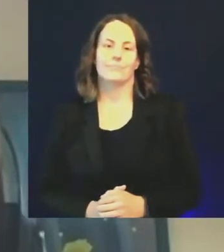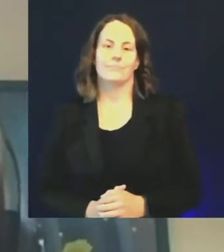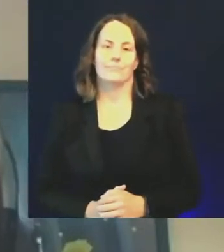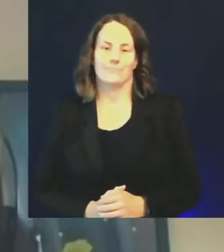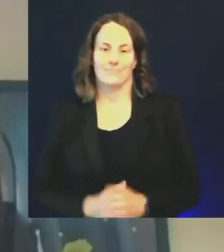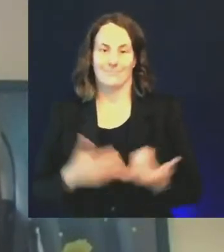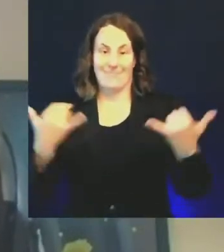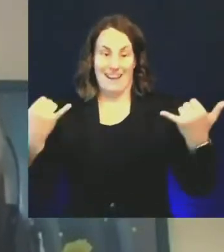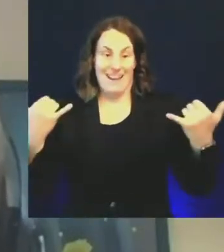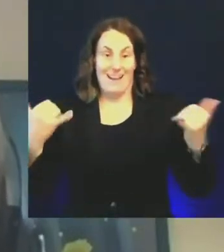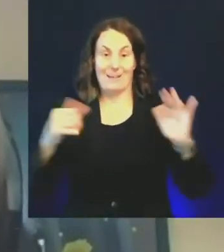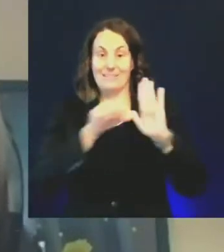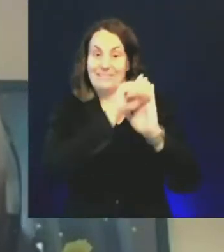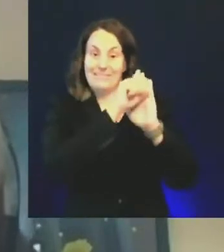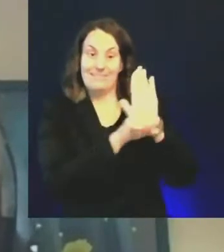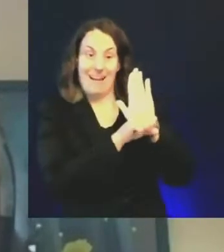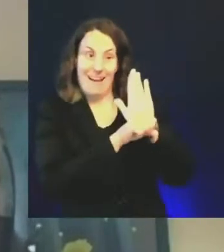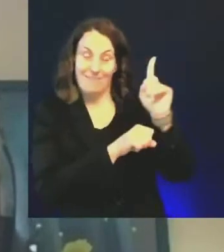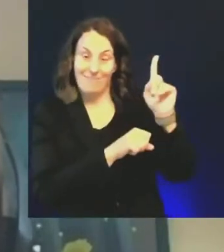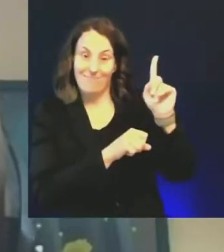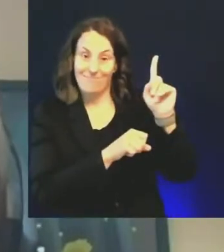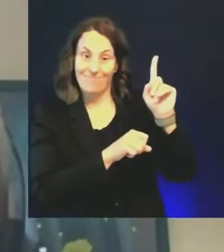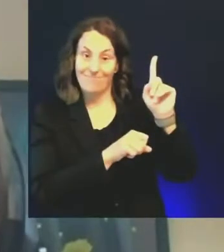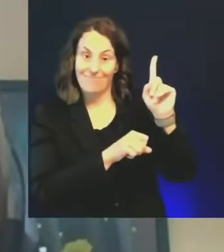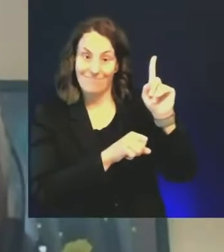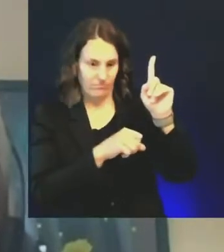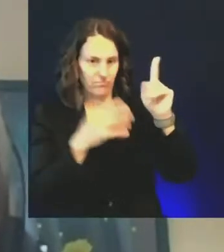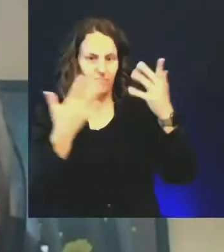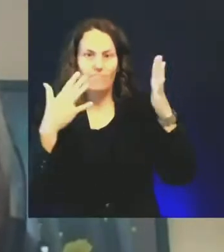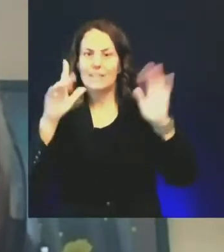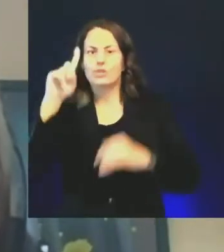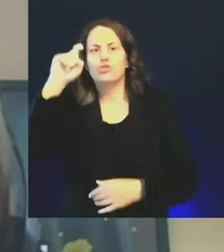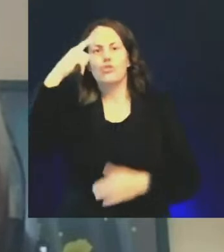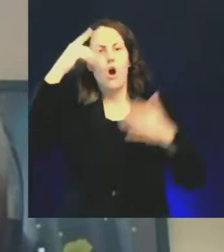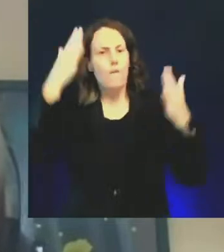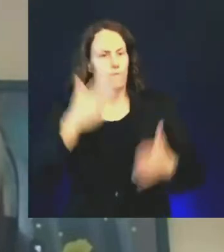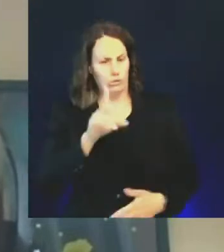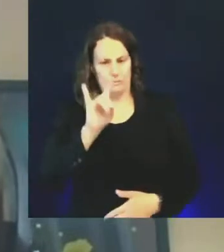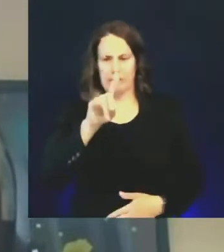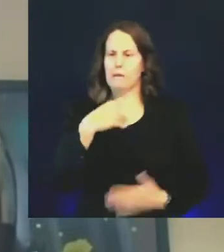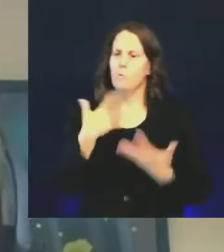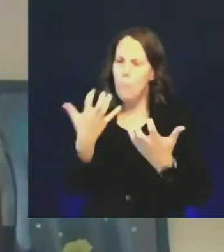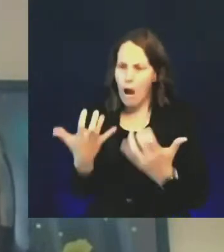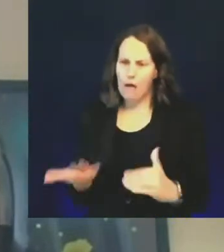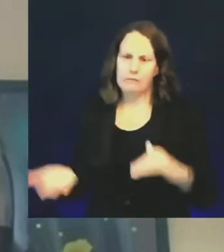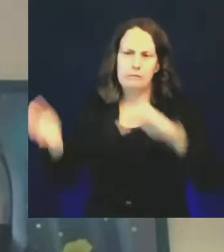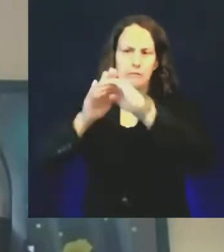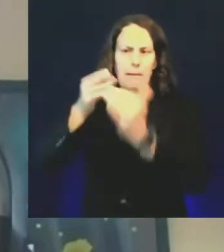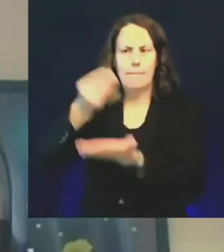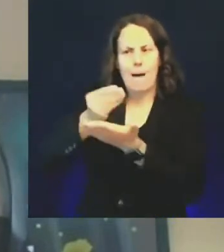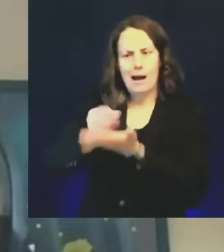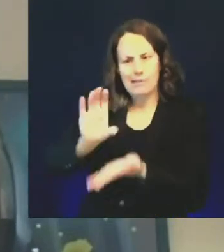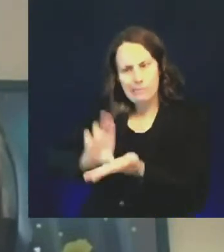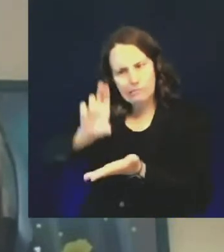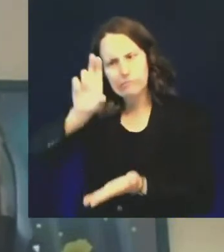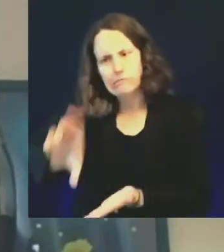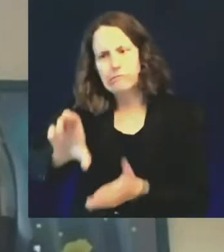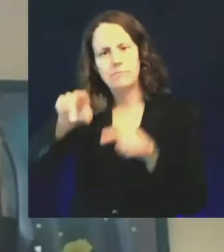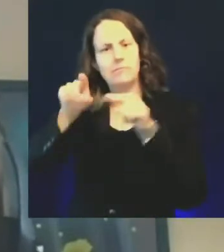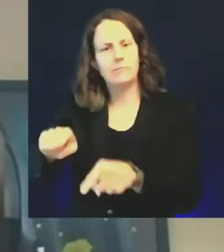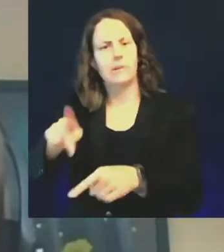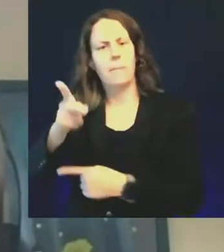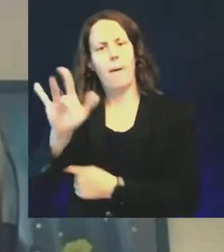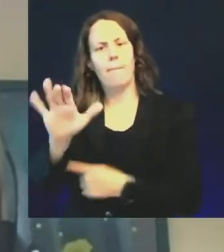budget, there were significant increases in the funding for both our state health department and our local